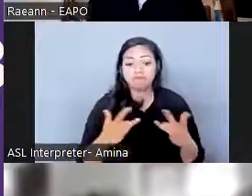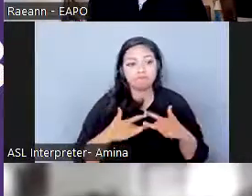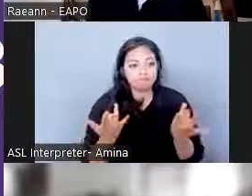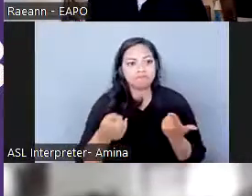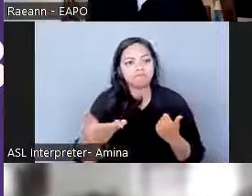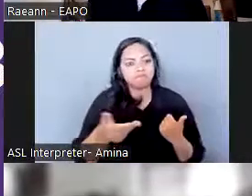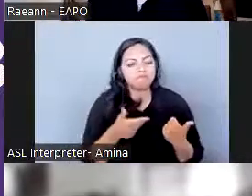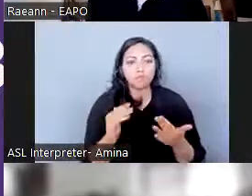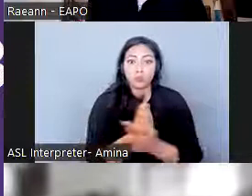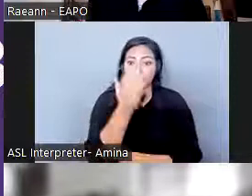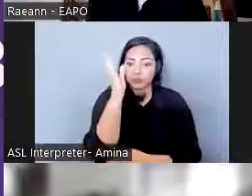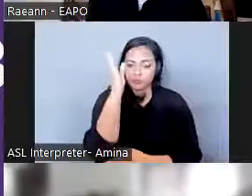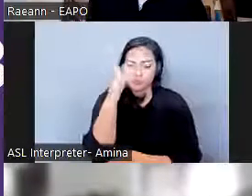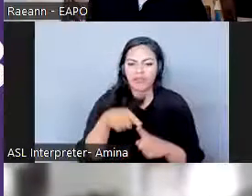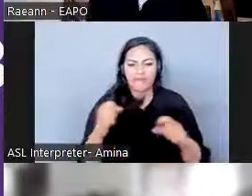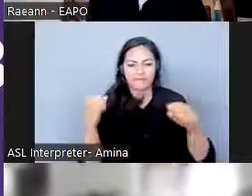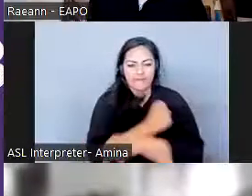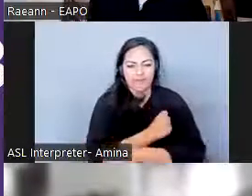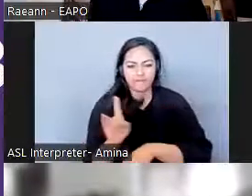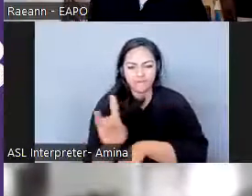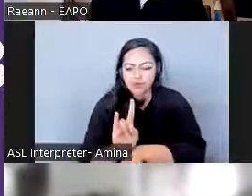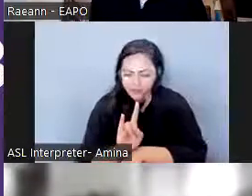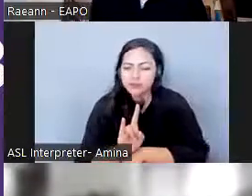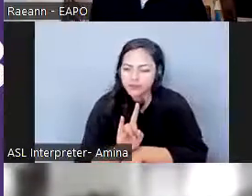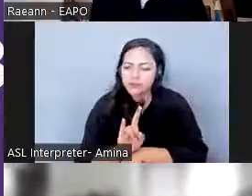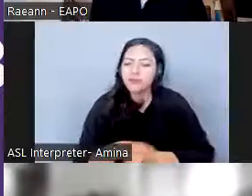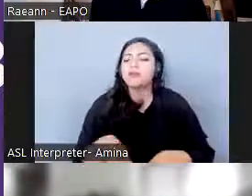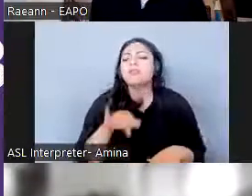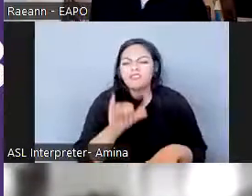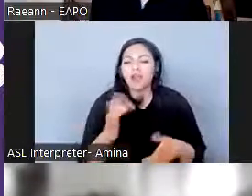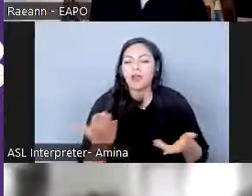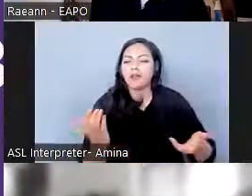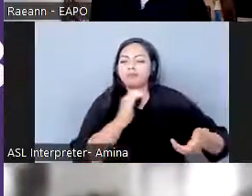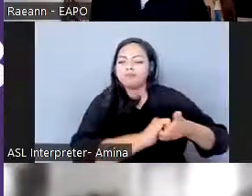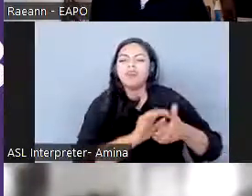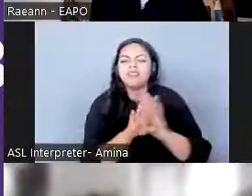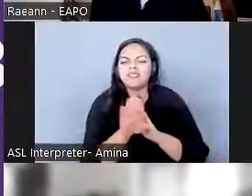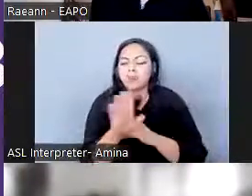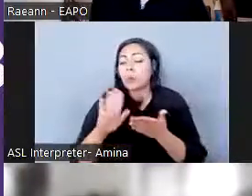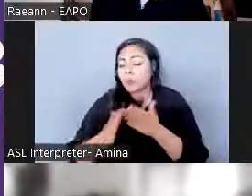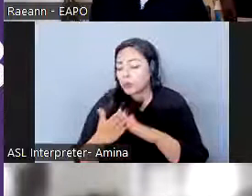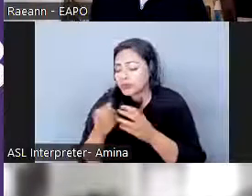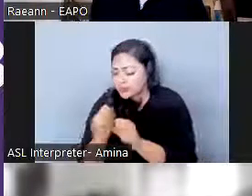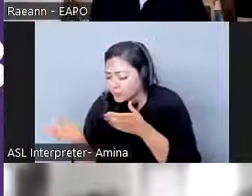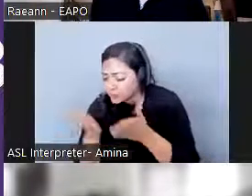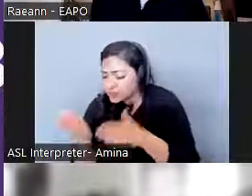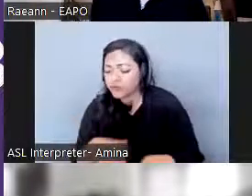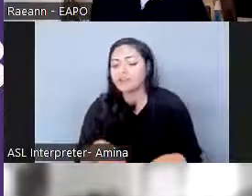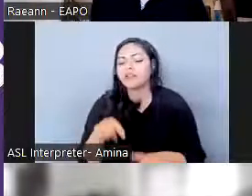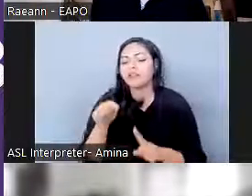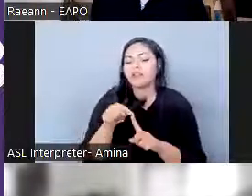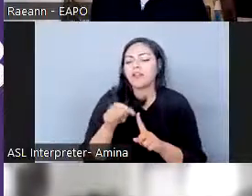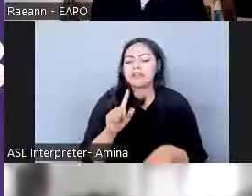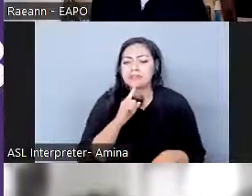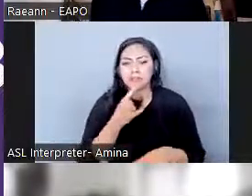fraud, which was developed in partnership with the OPP Community Safety Services, as well as the section of the Serious